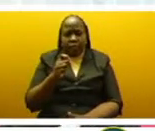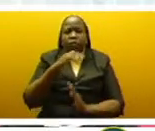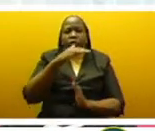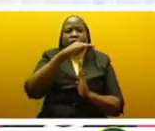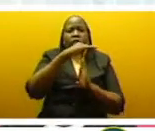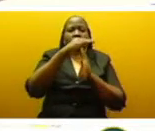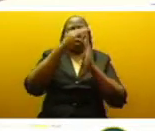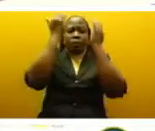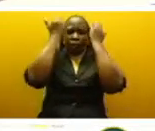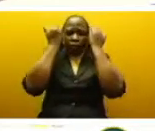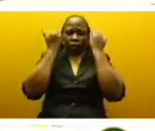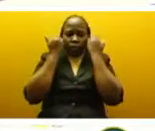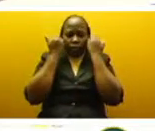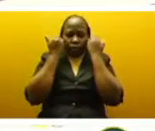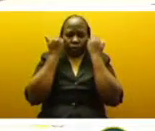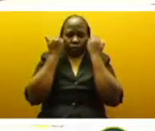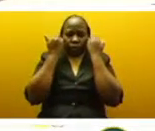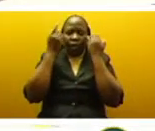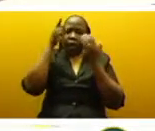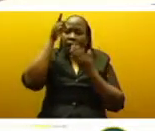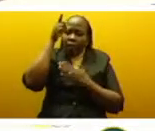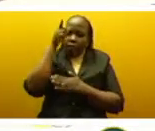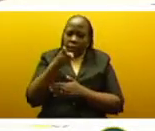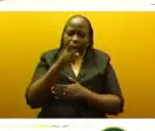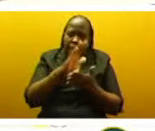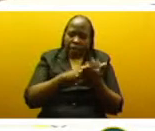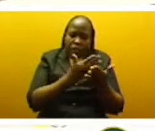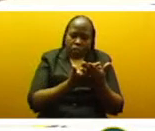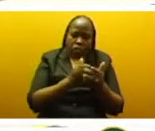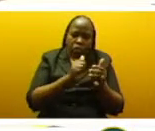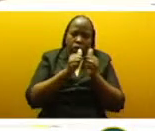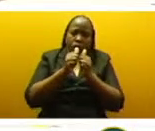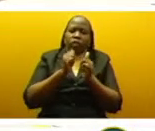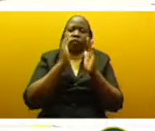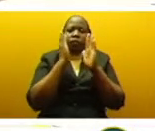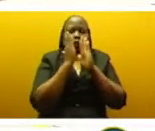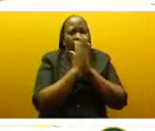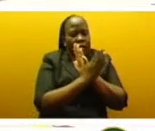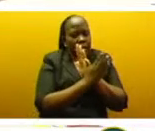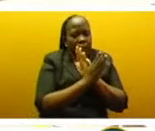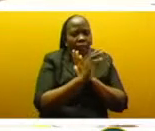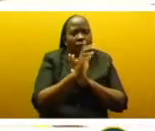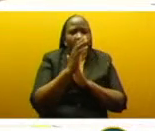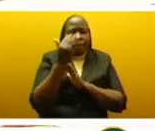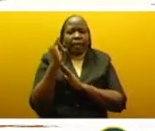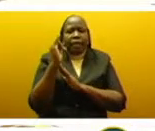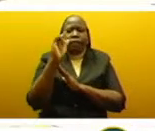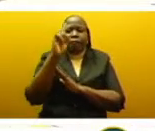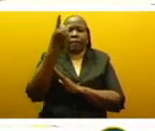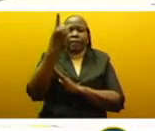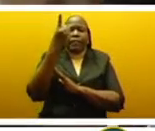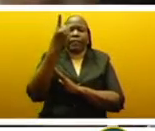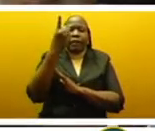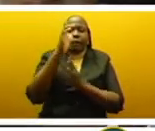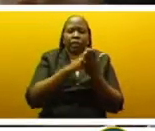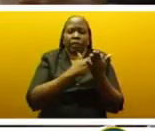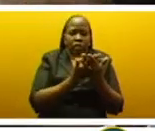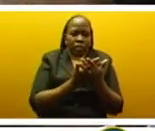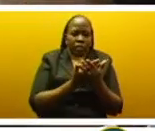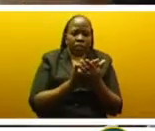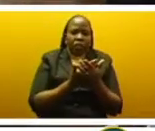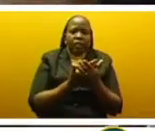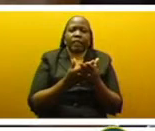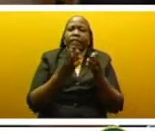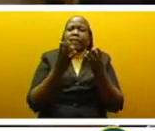The petition that was filed by the first petitioner, to recap it, was a very simple, by the second petitioner, I think we are the second petitioner